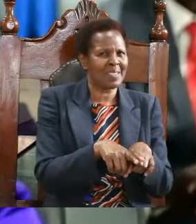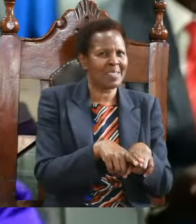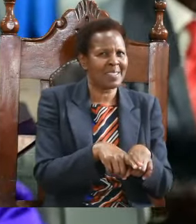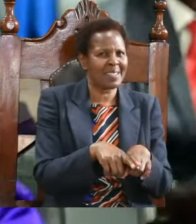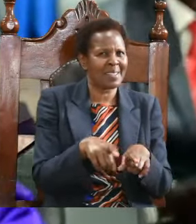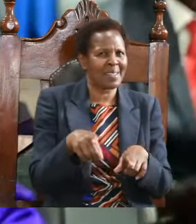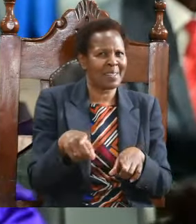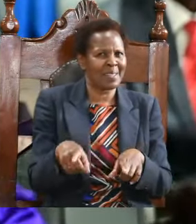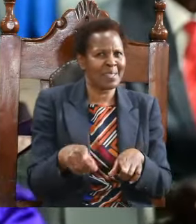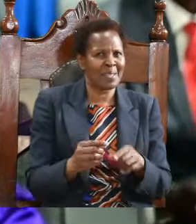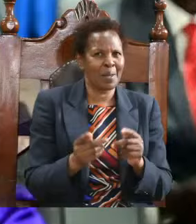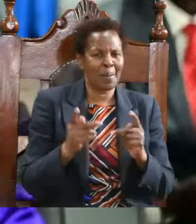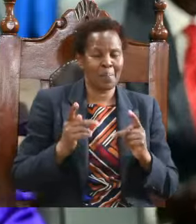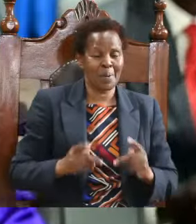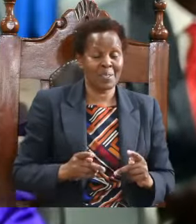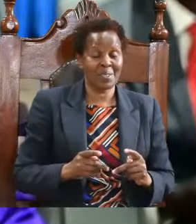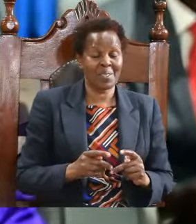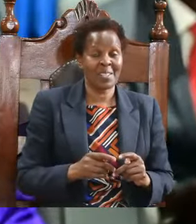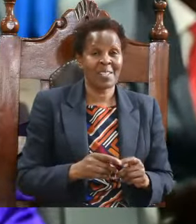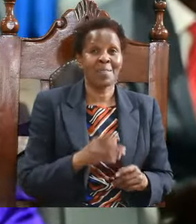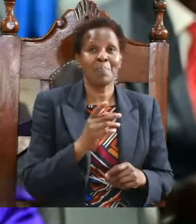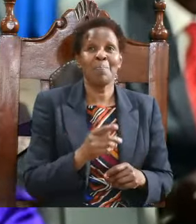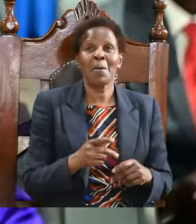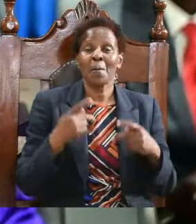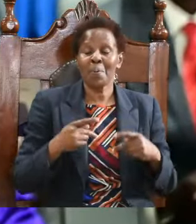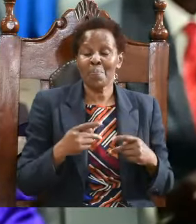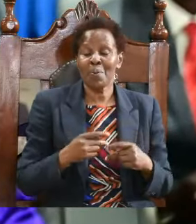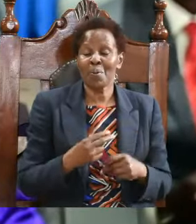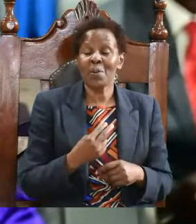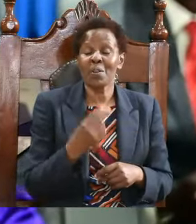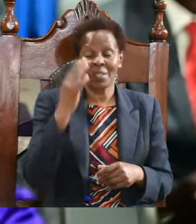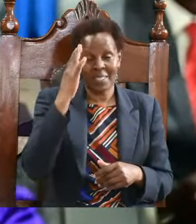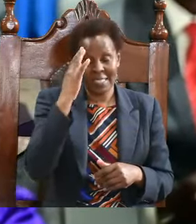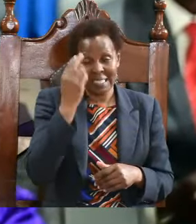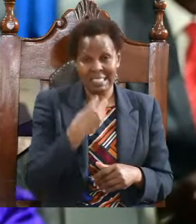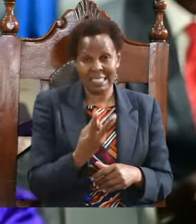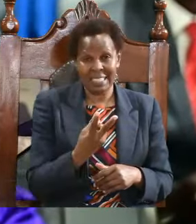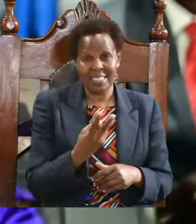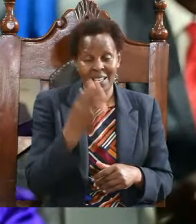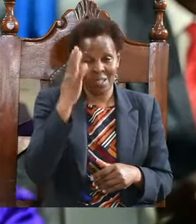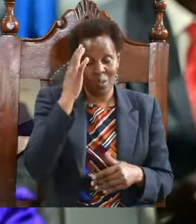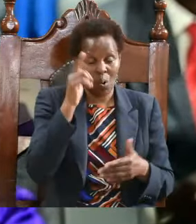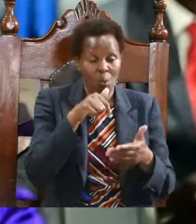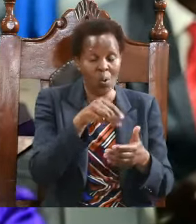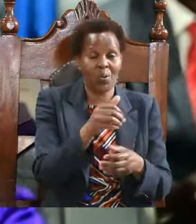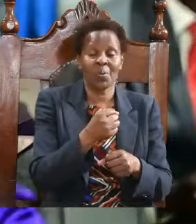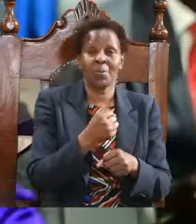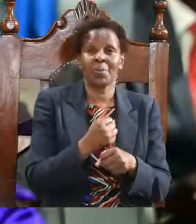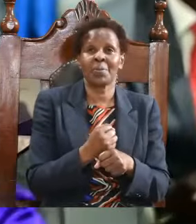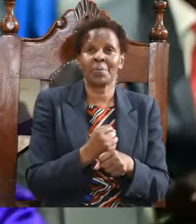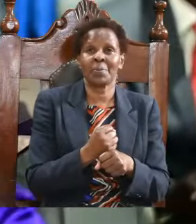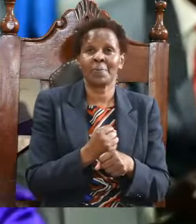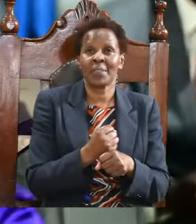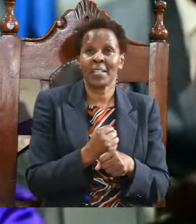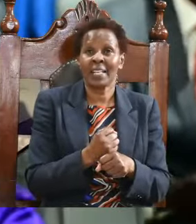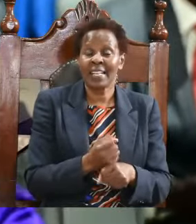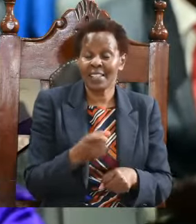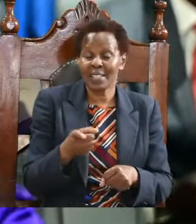Utakuwa utanaraiziwa. You'll be analyzed. And this guy, because he became a threat to the